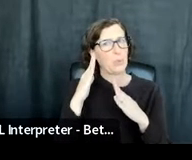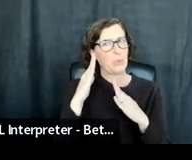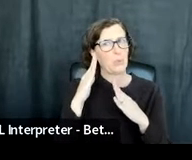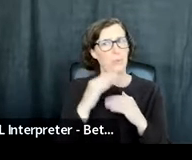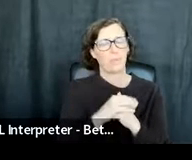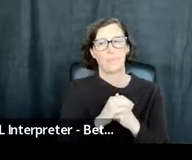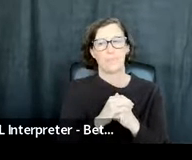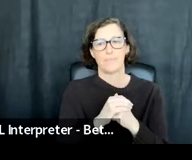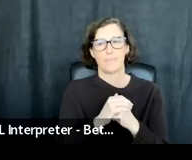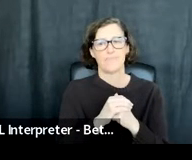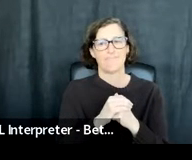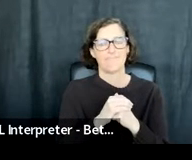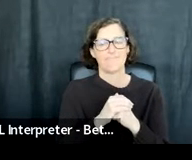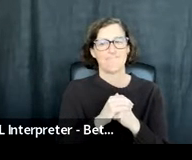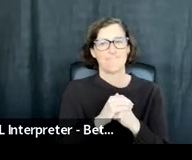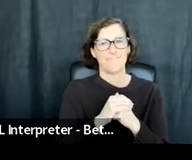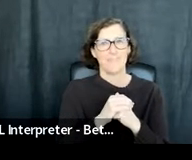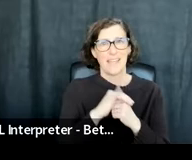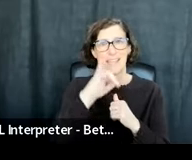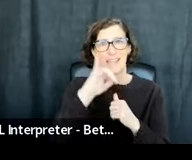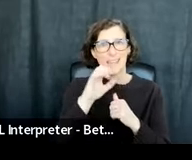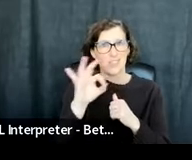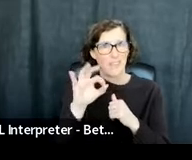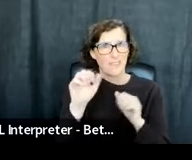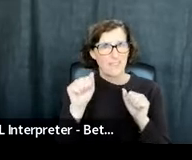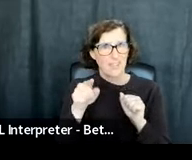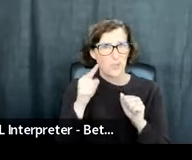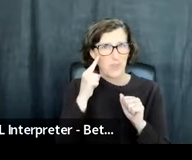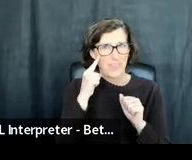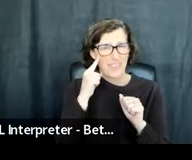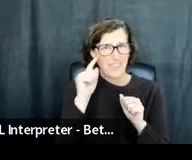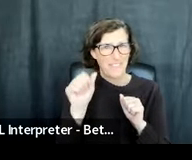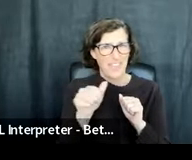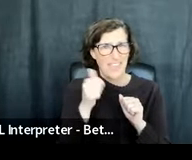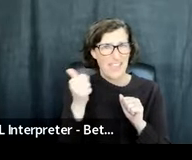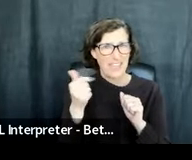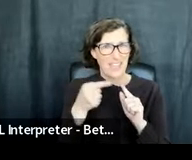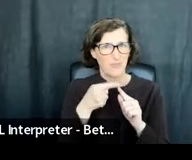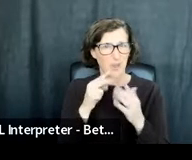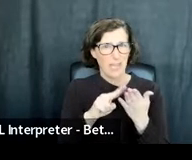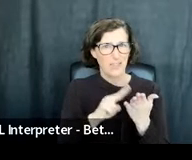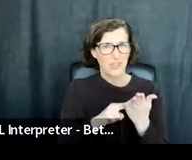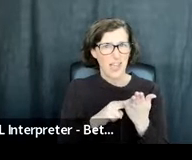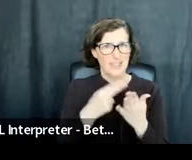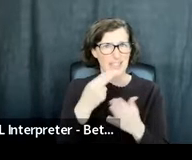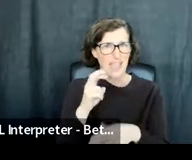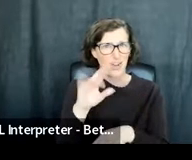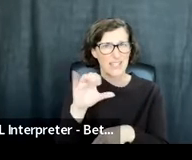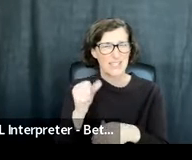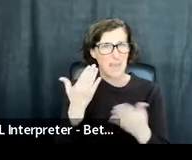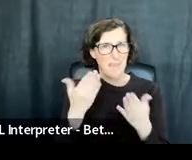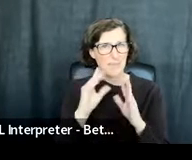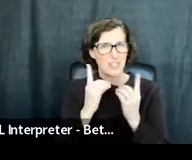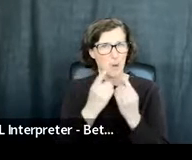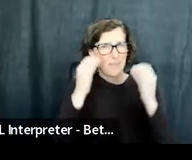So yeah, can you think of anything from some of our contracts, Harris, maybe Department of Ed?